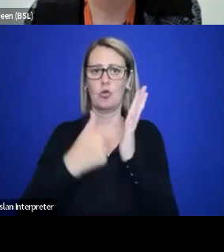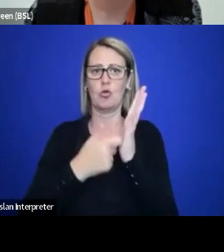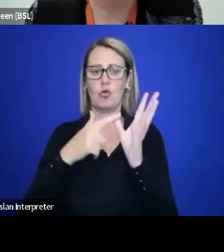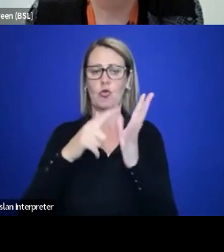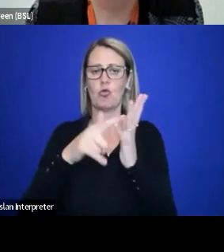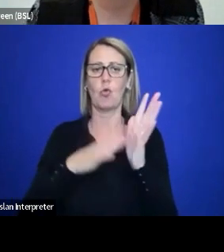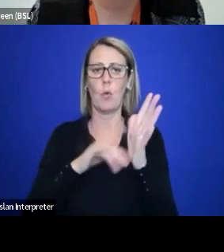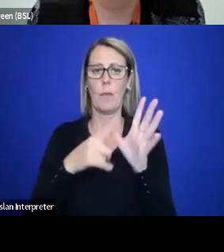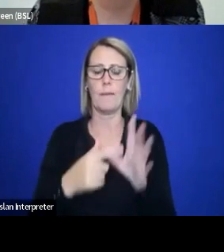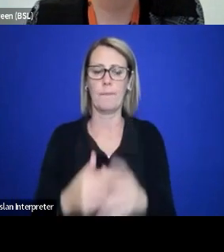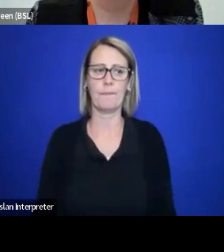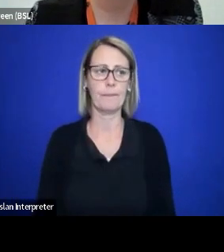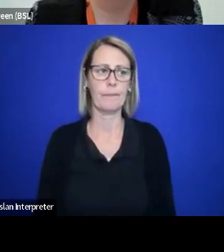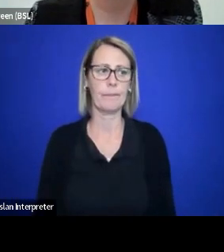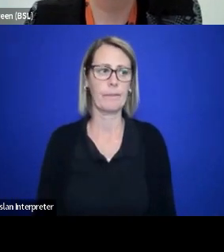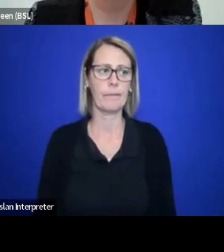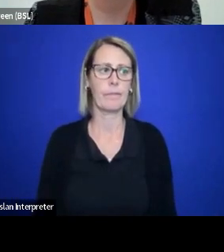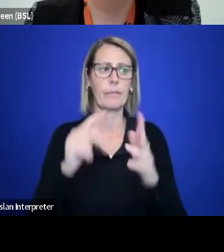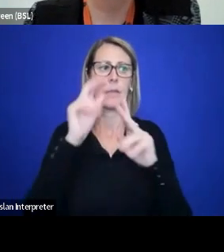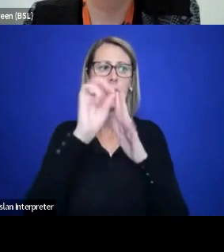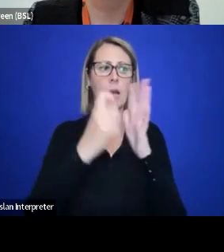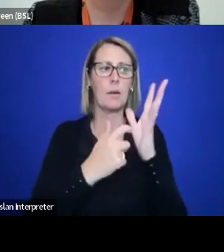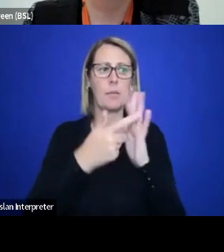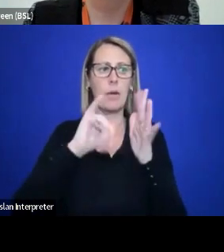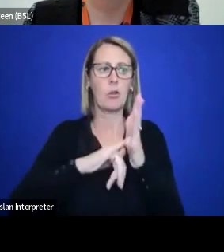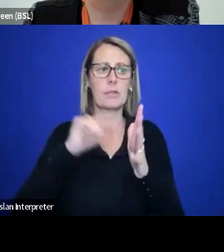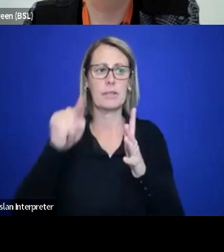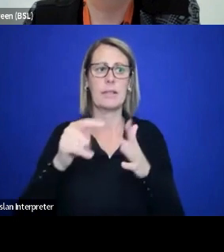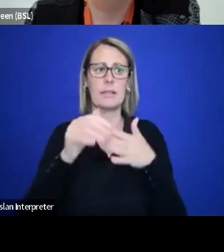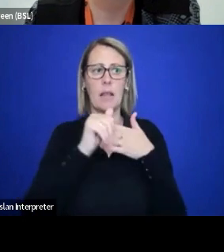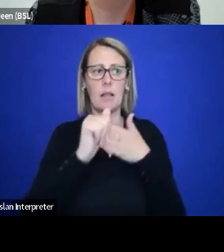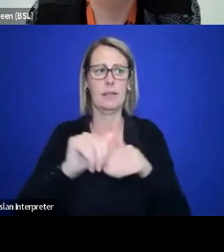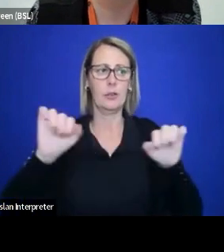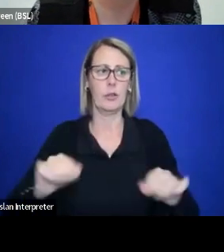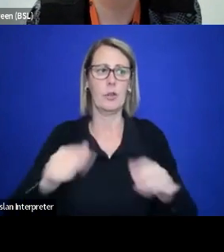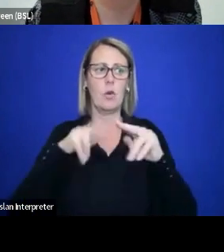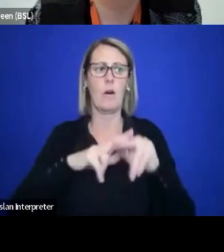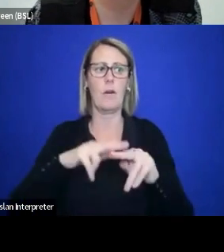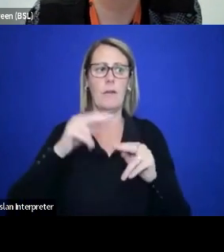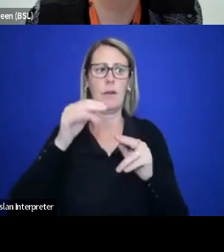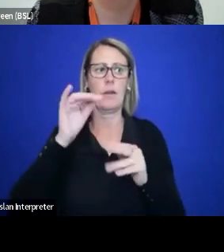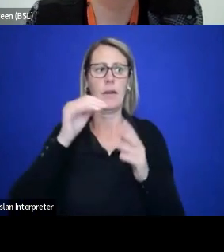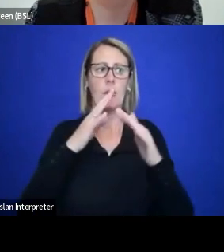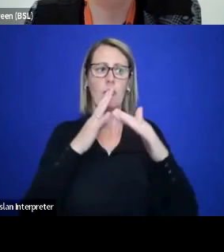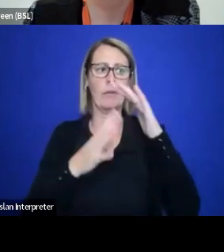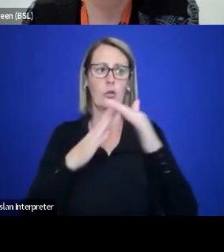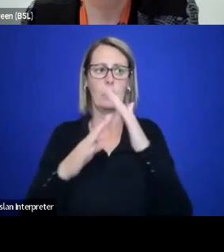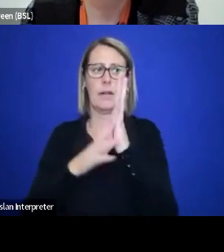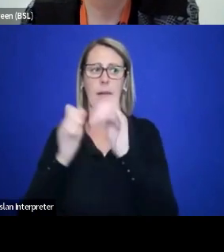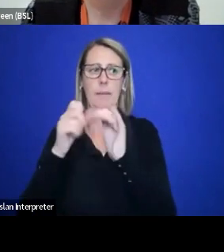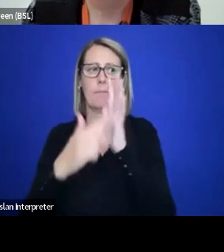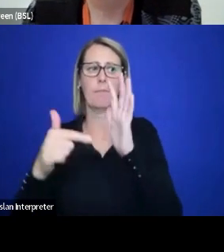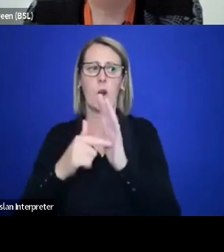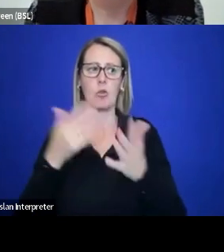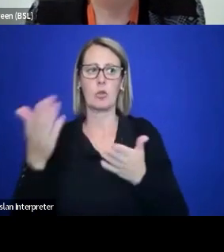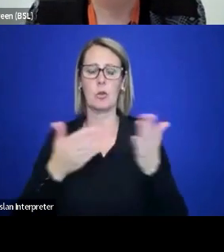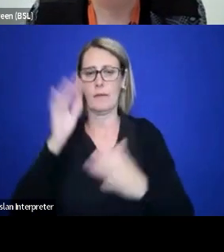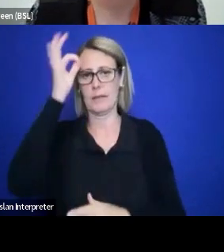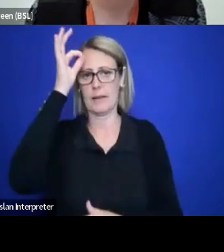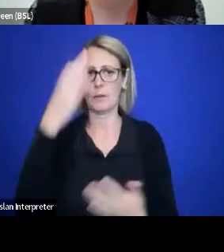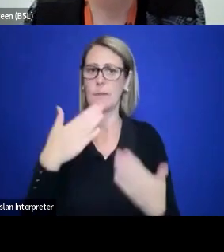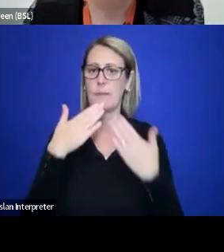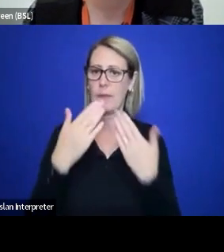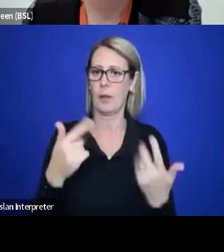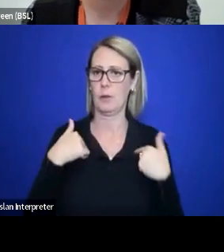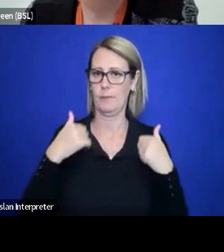Currently, Paris is the chair of the Refugee and Migrant Services Council. Welcome, Paris. Great to be here. Thank you,